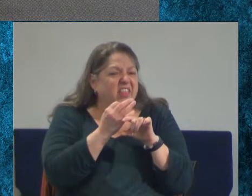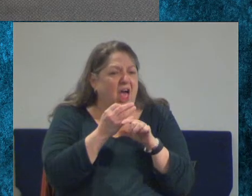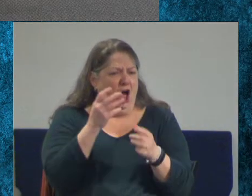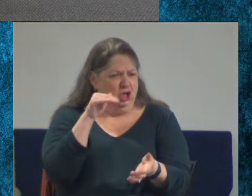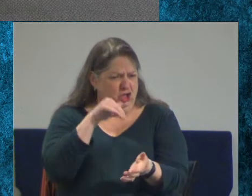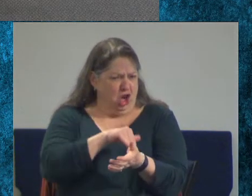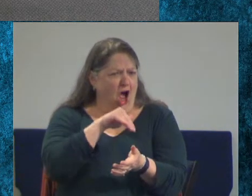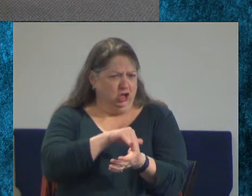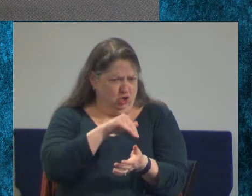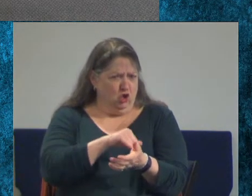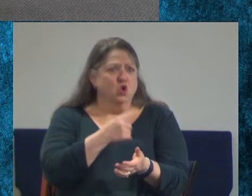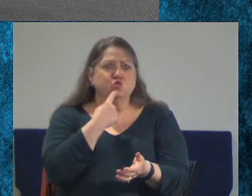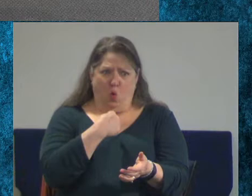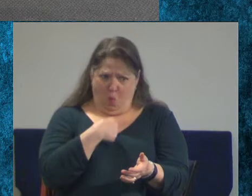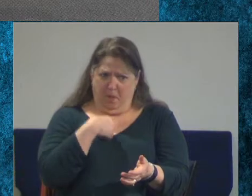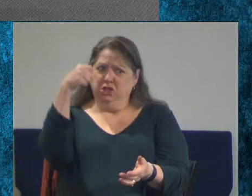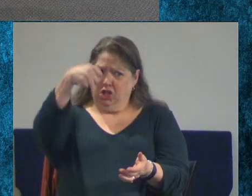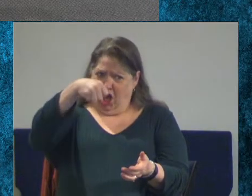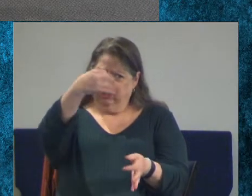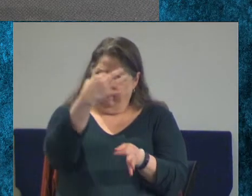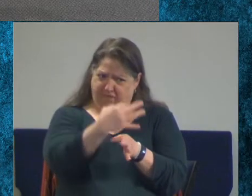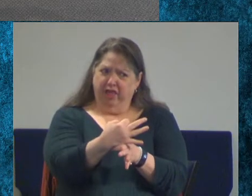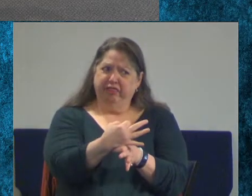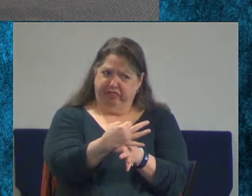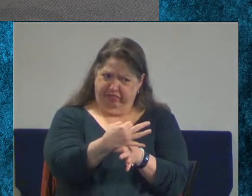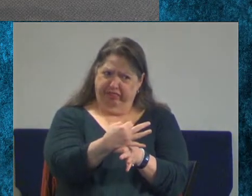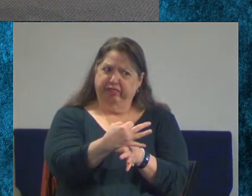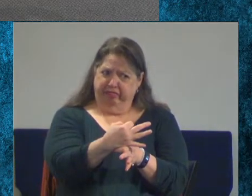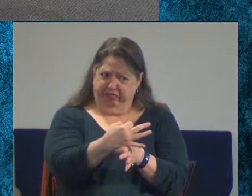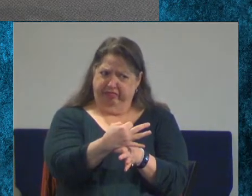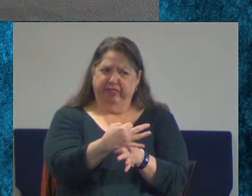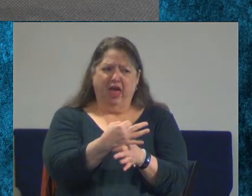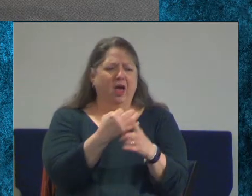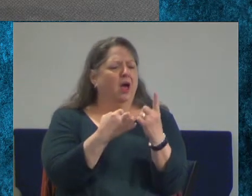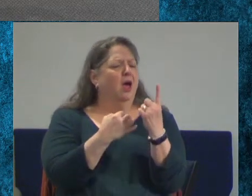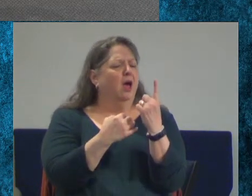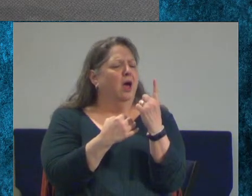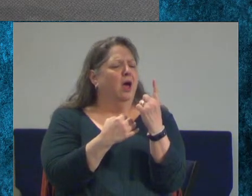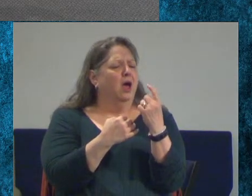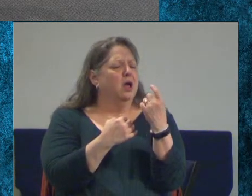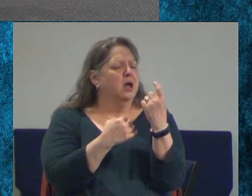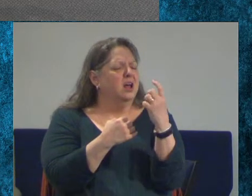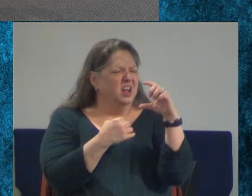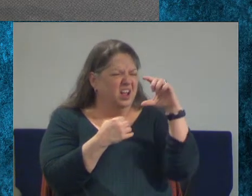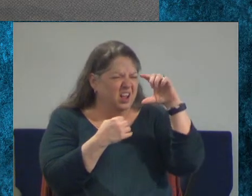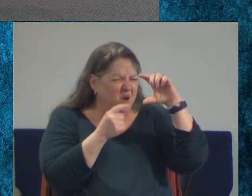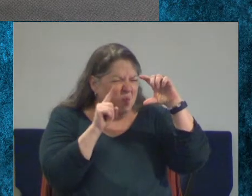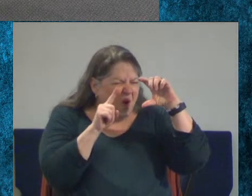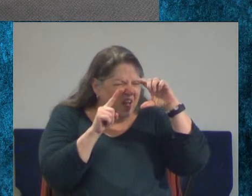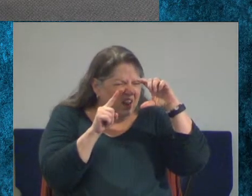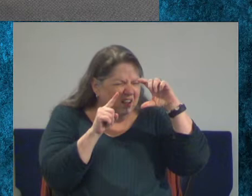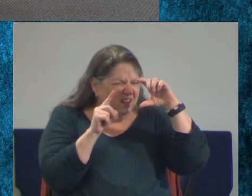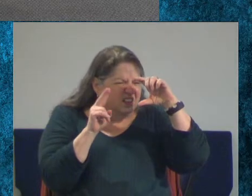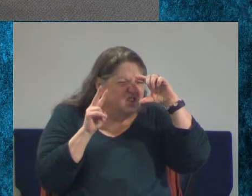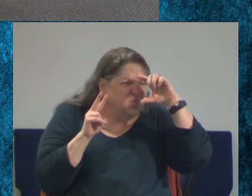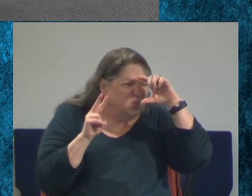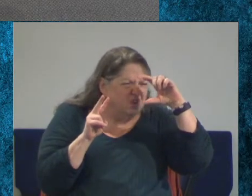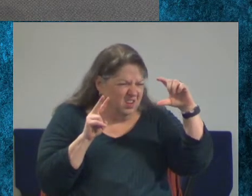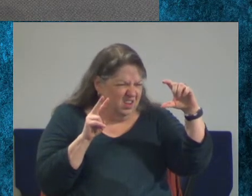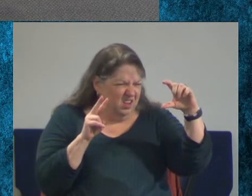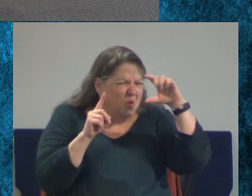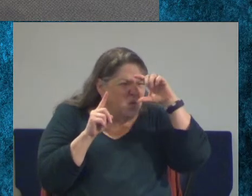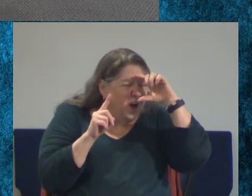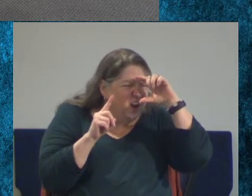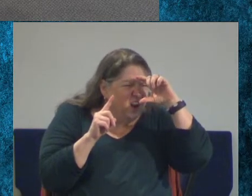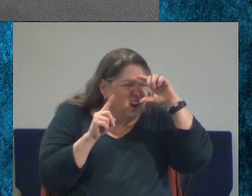us to do. And so take one tablet. Or is it two? Or is it